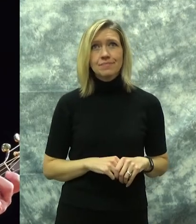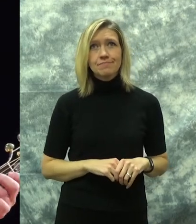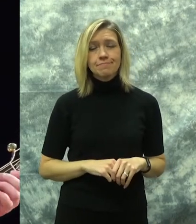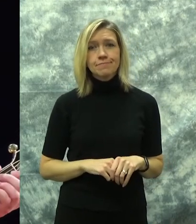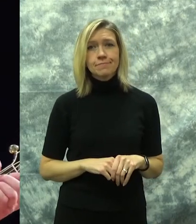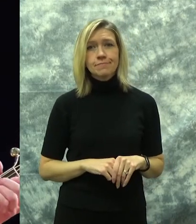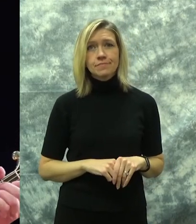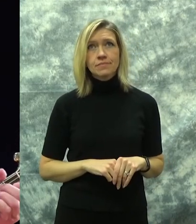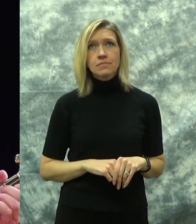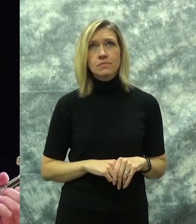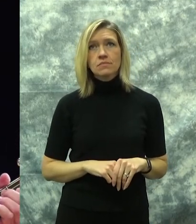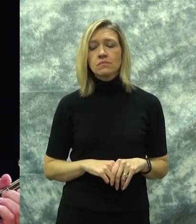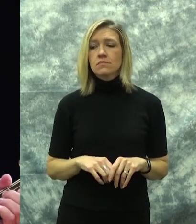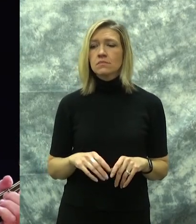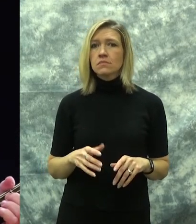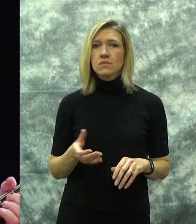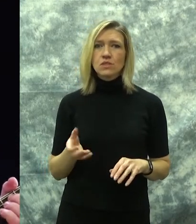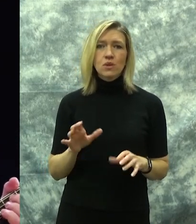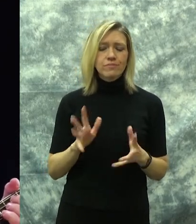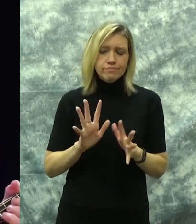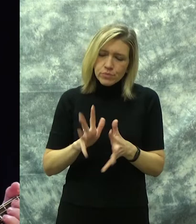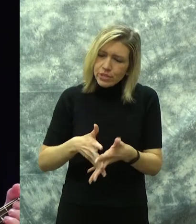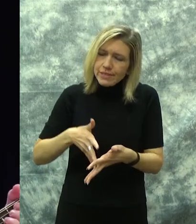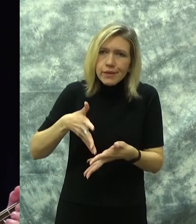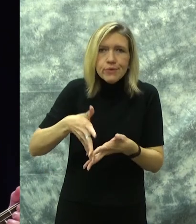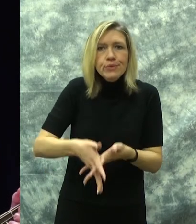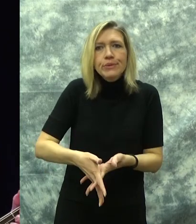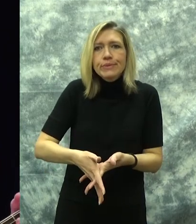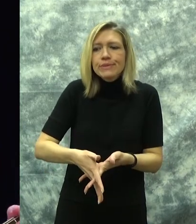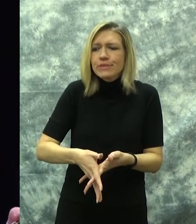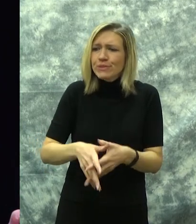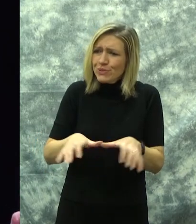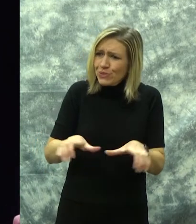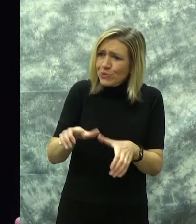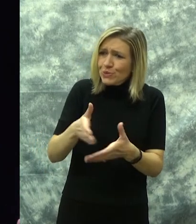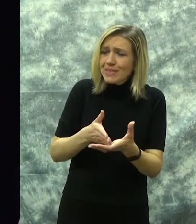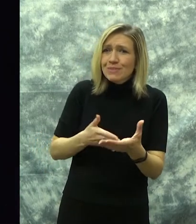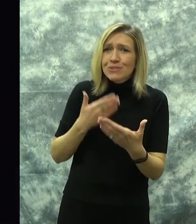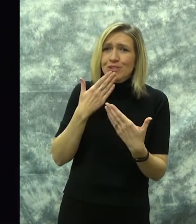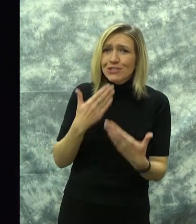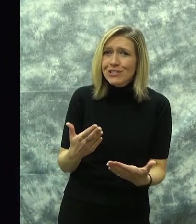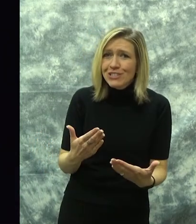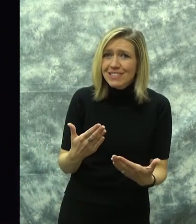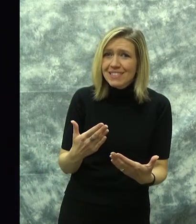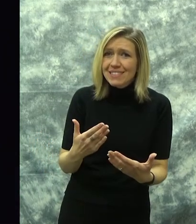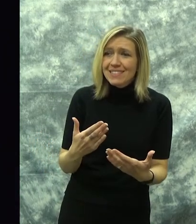So put down roots, do some good, take somebody's hand.